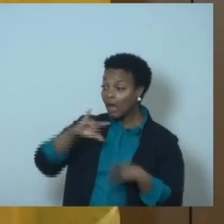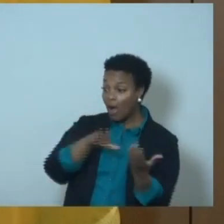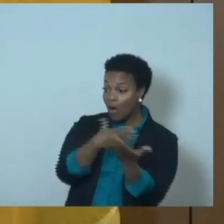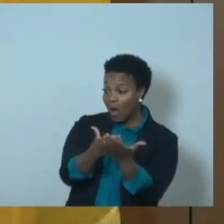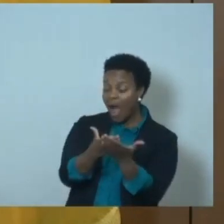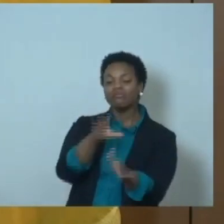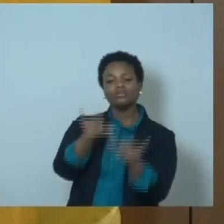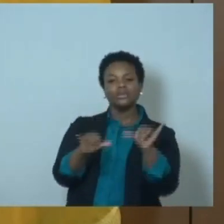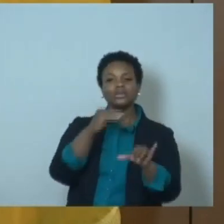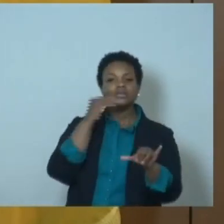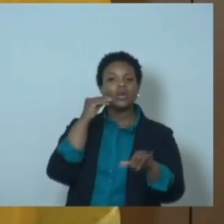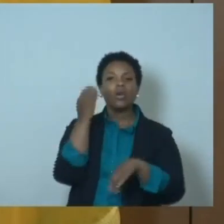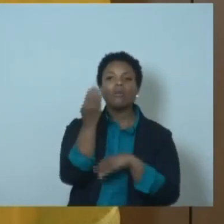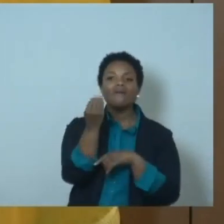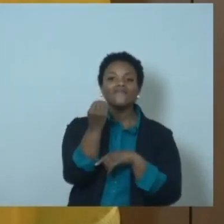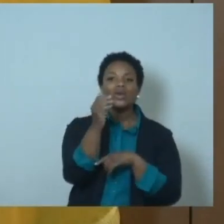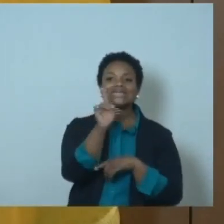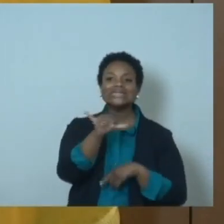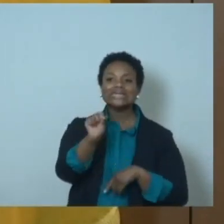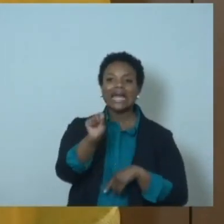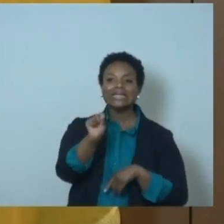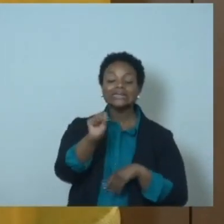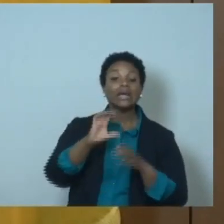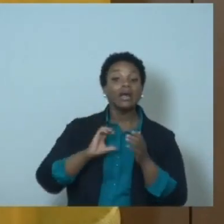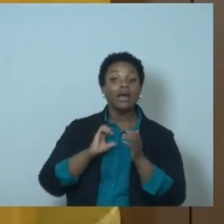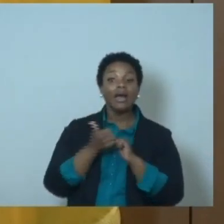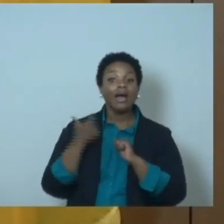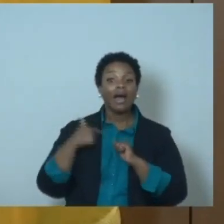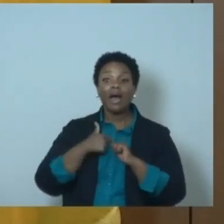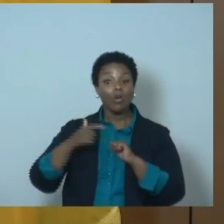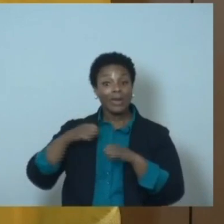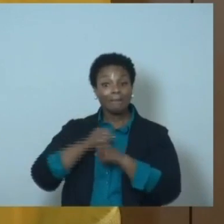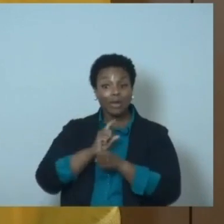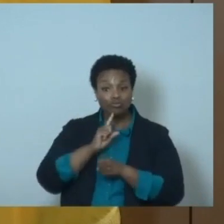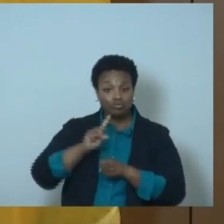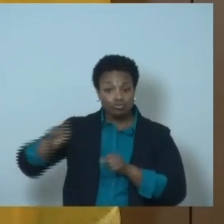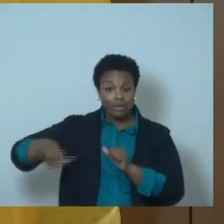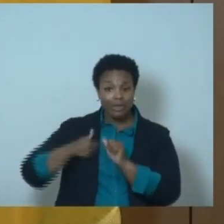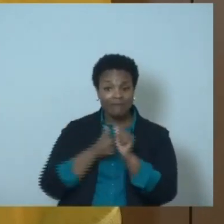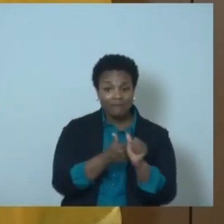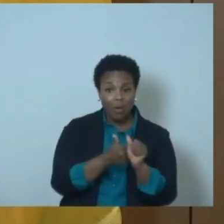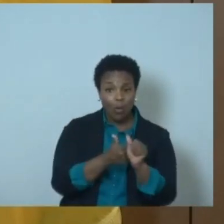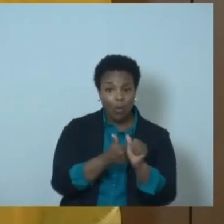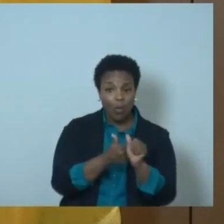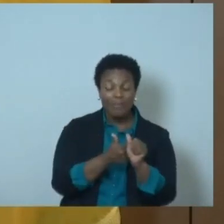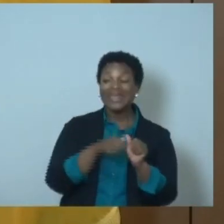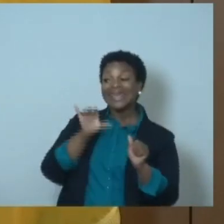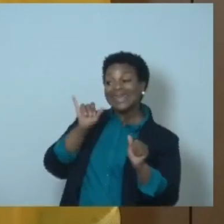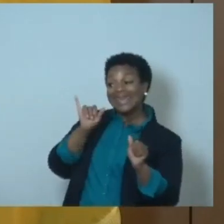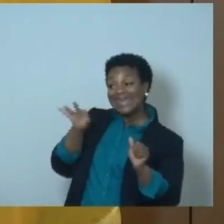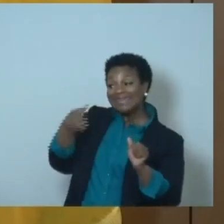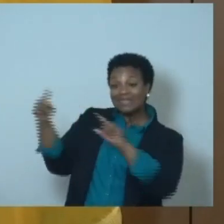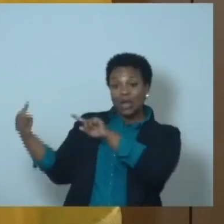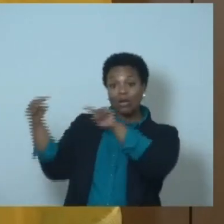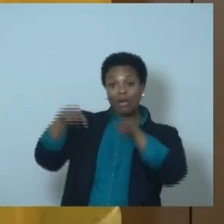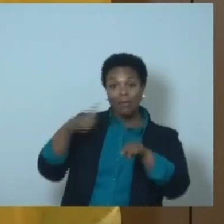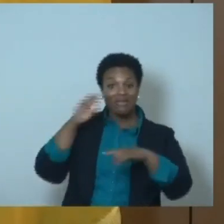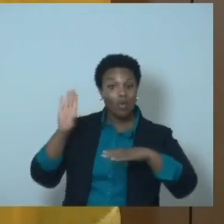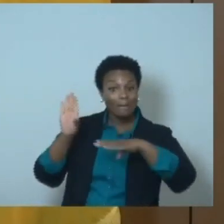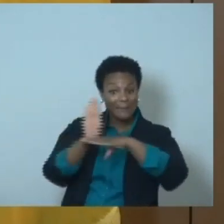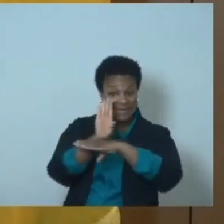travelers who are coming into business. If they're tourists, you know, the option that we utilized for enforcement,